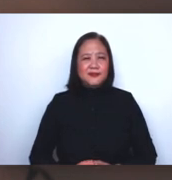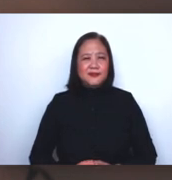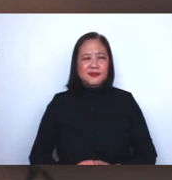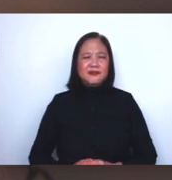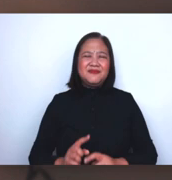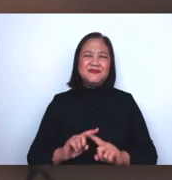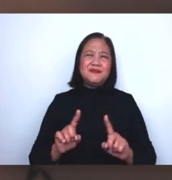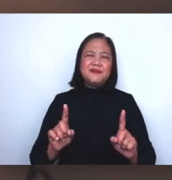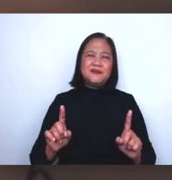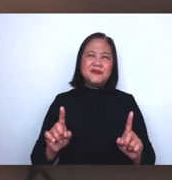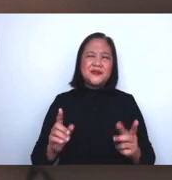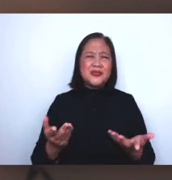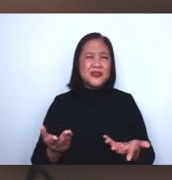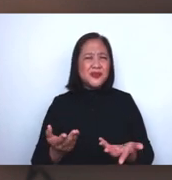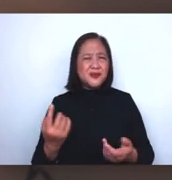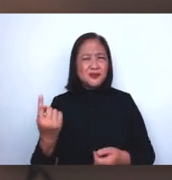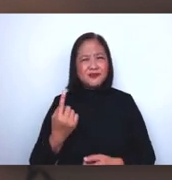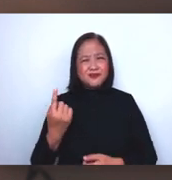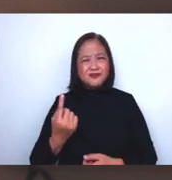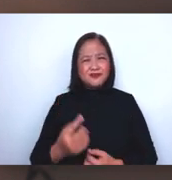But it's only